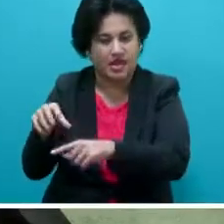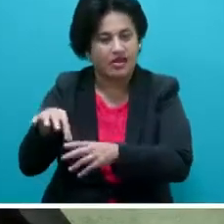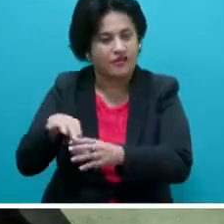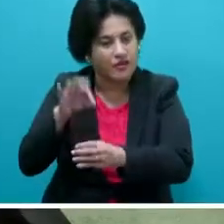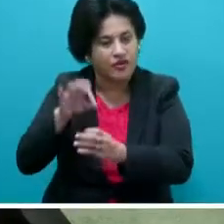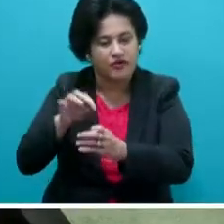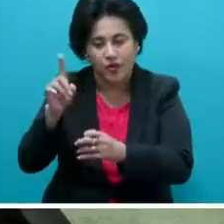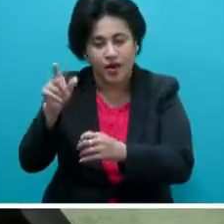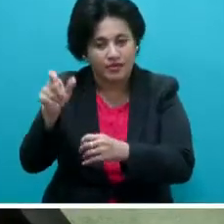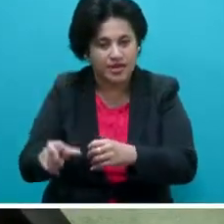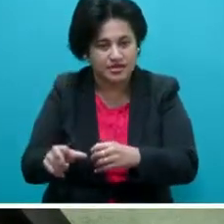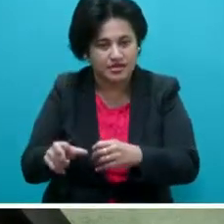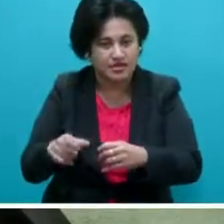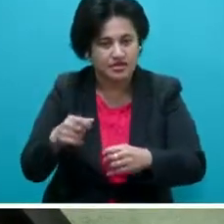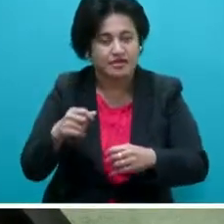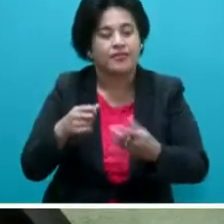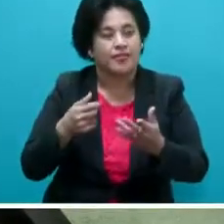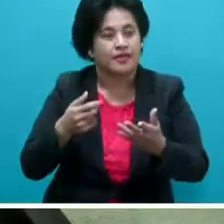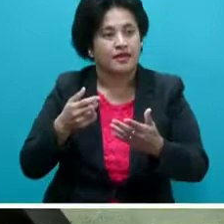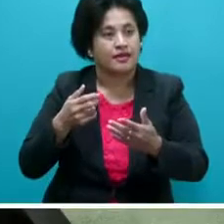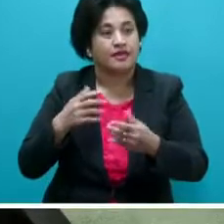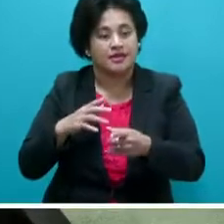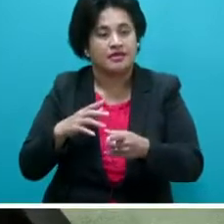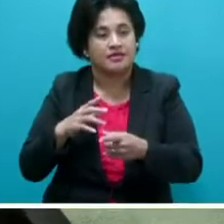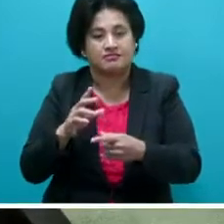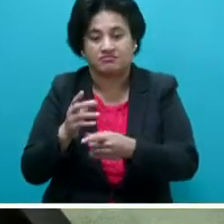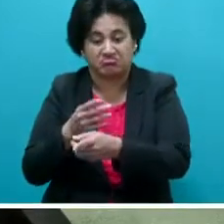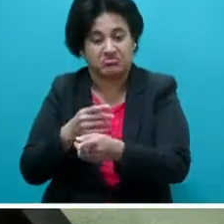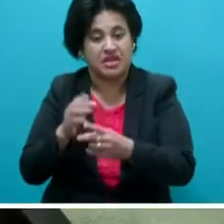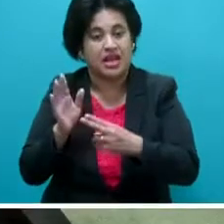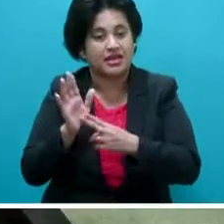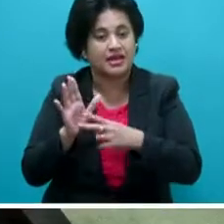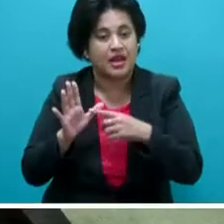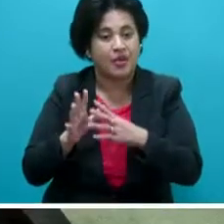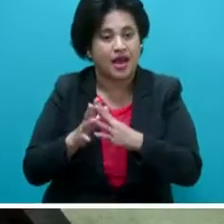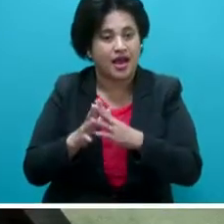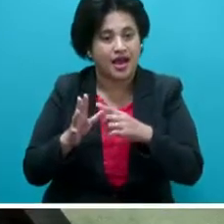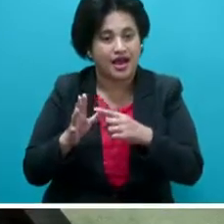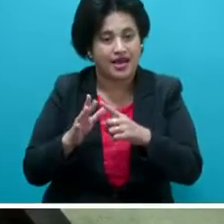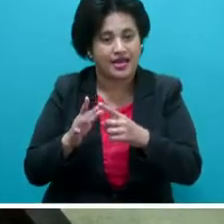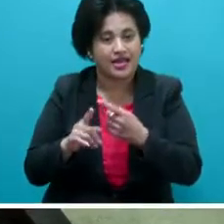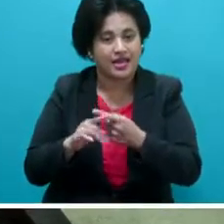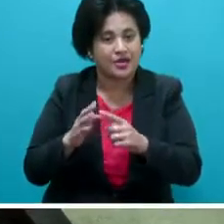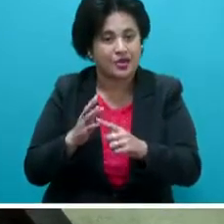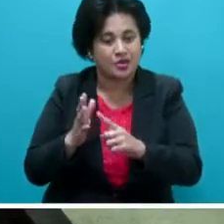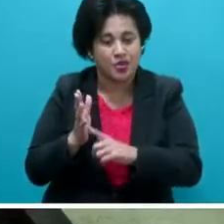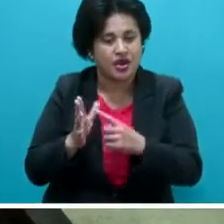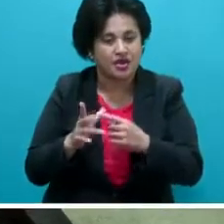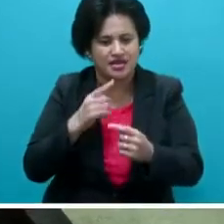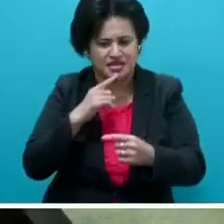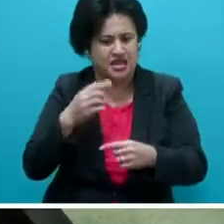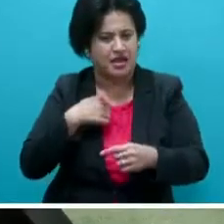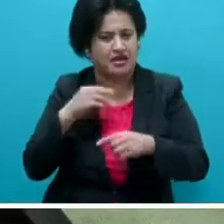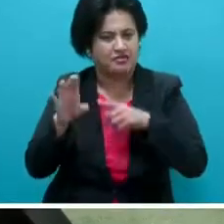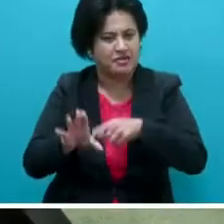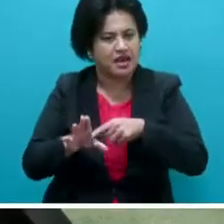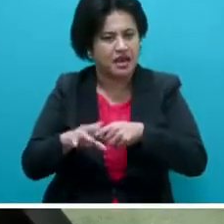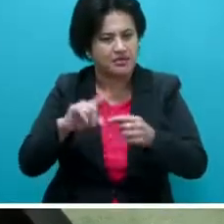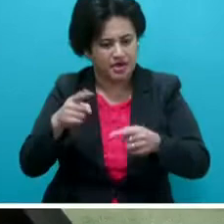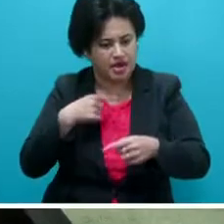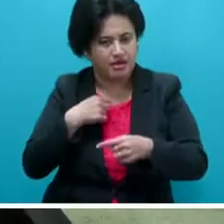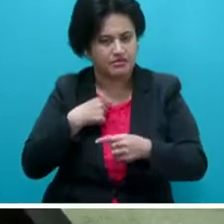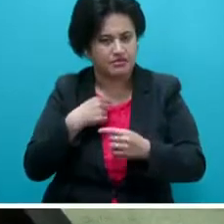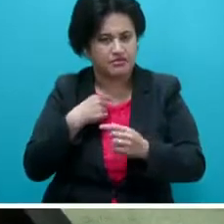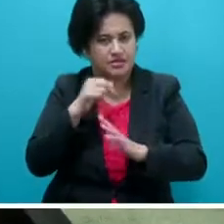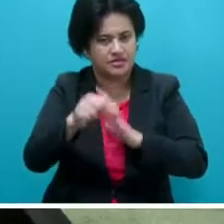Honorable Nawaikula says my opinion does not matter because I'm young, even though I'm 54 years old. But as the Honorable Prime Minister